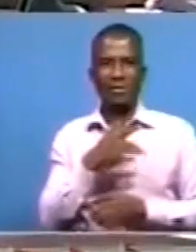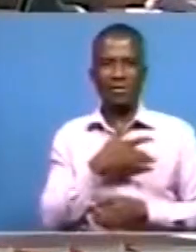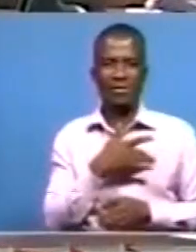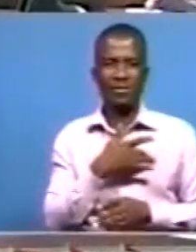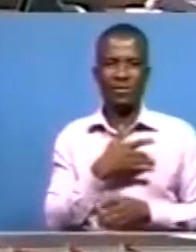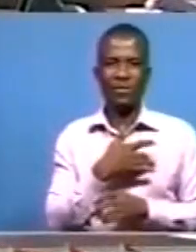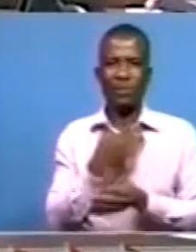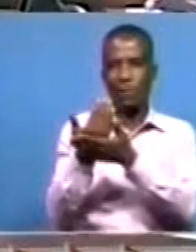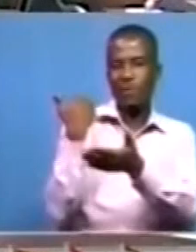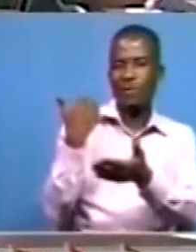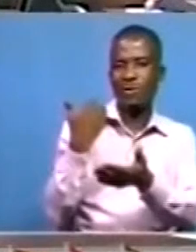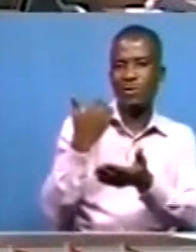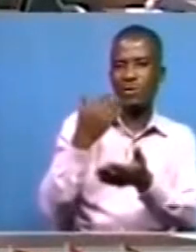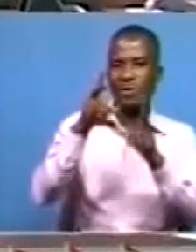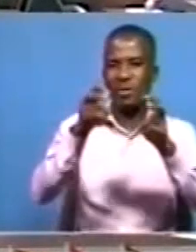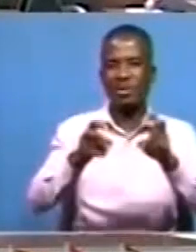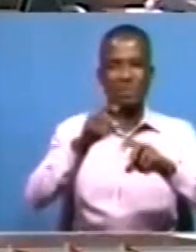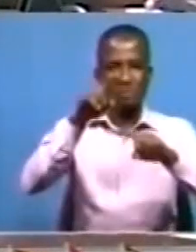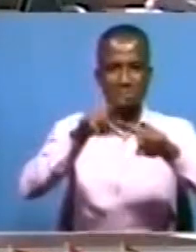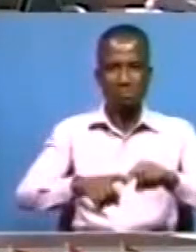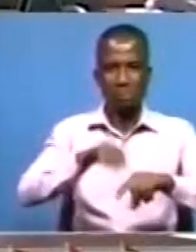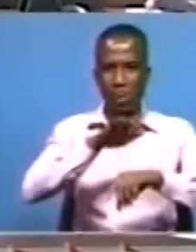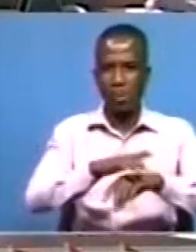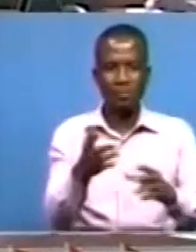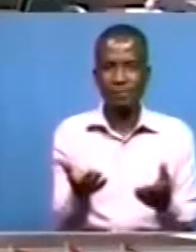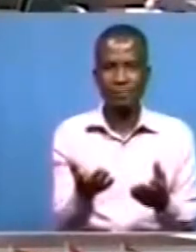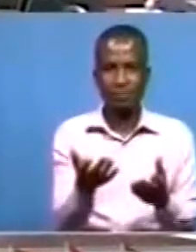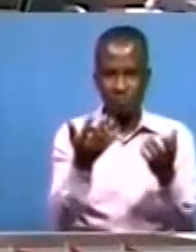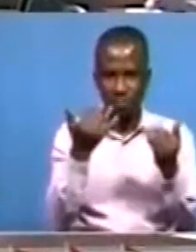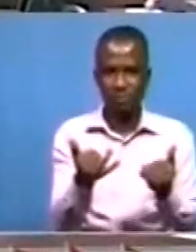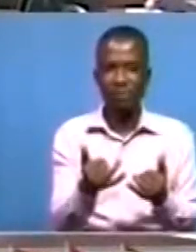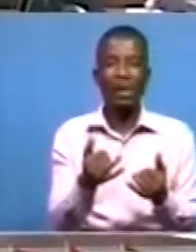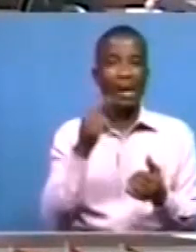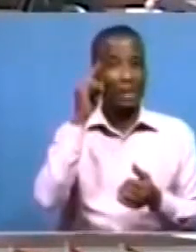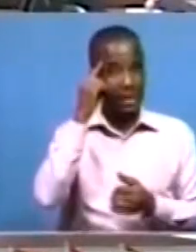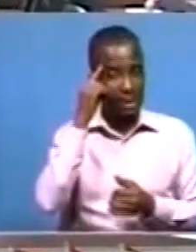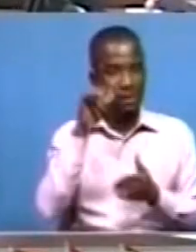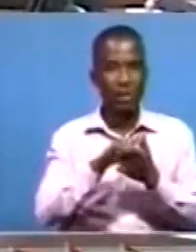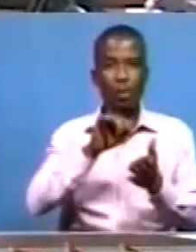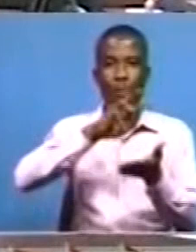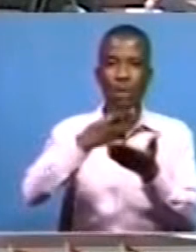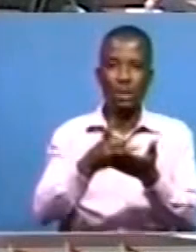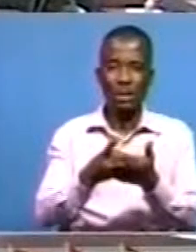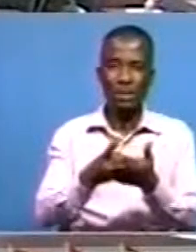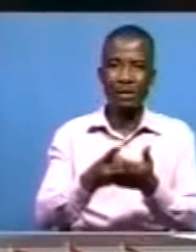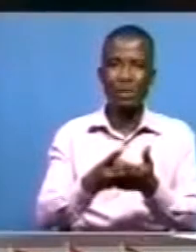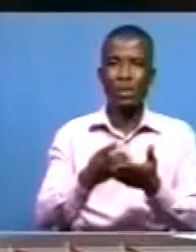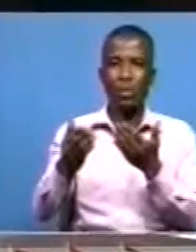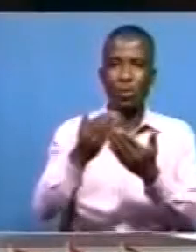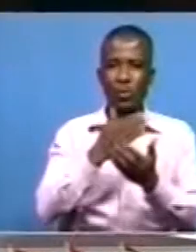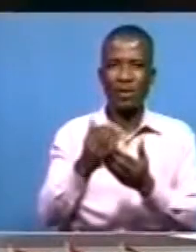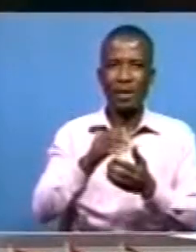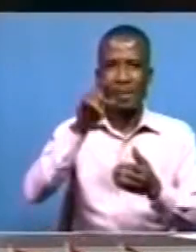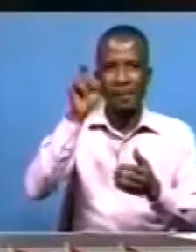there is no previous statement by him with which he could be confronted. In my view, a witness is a hostile